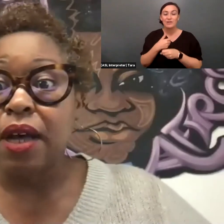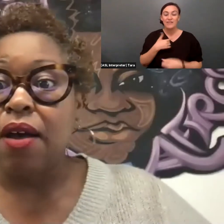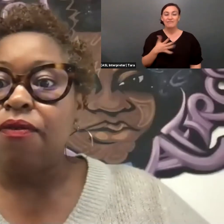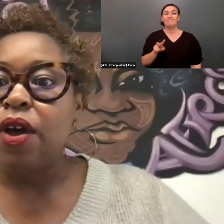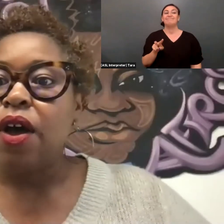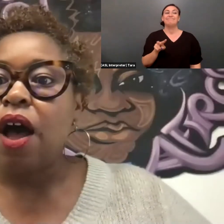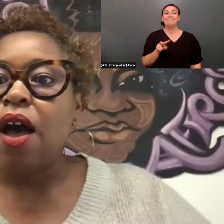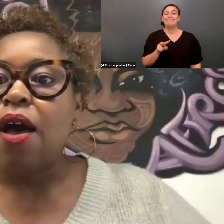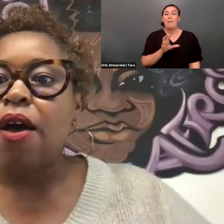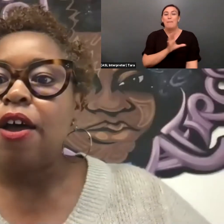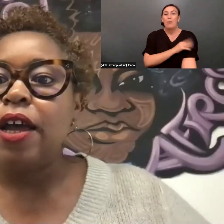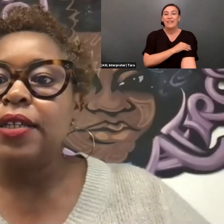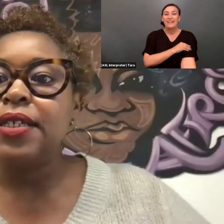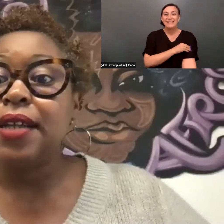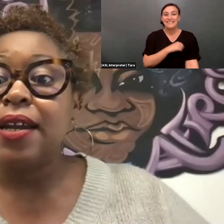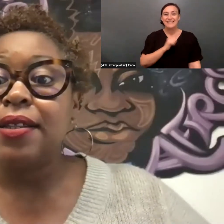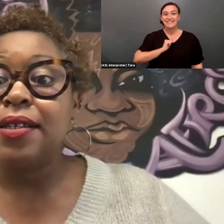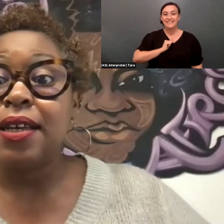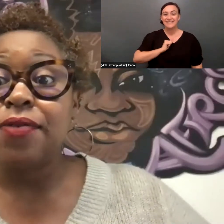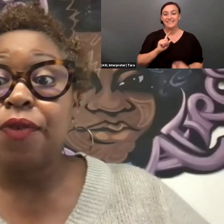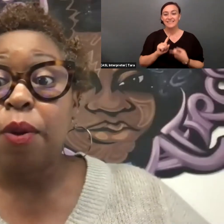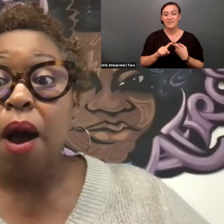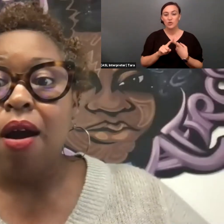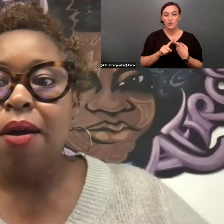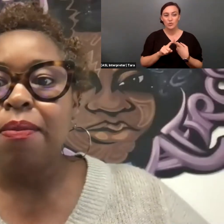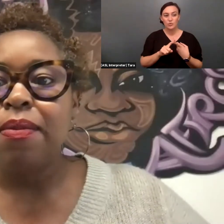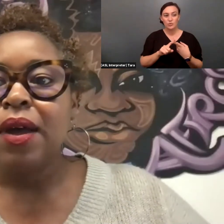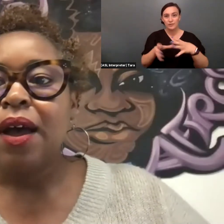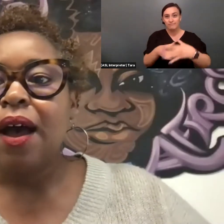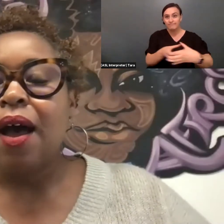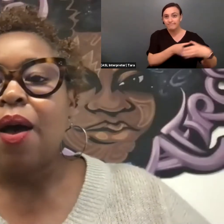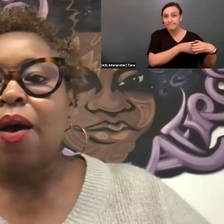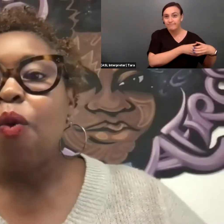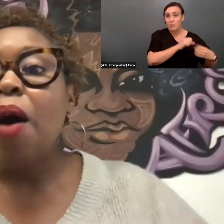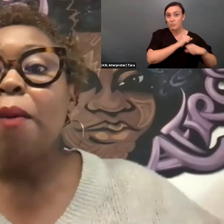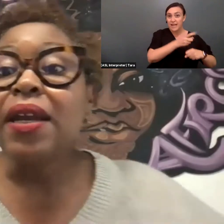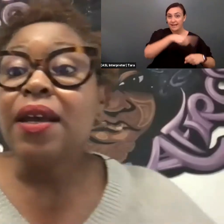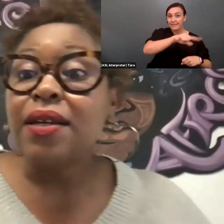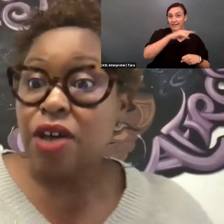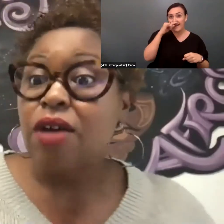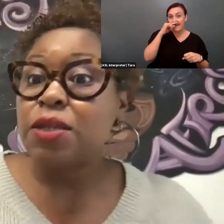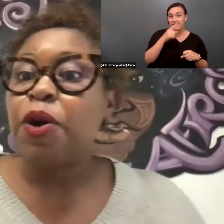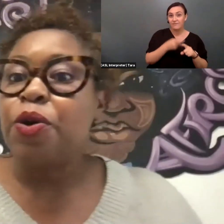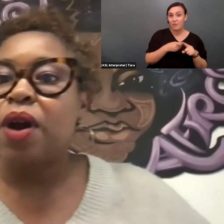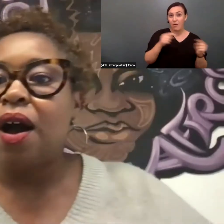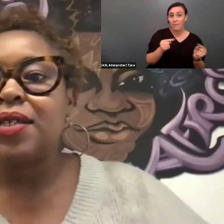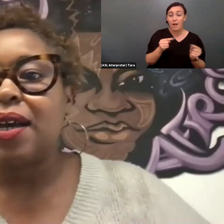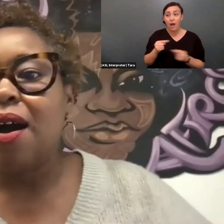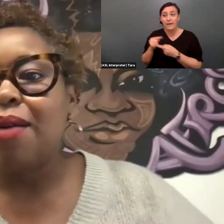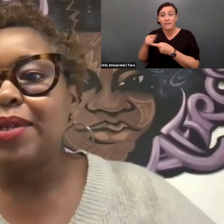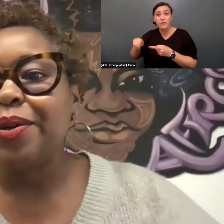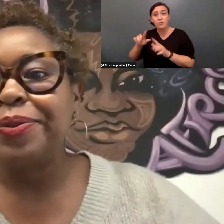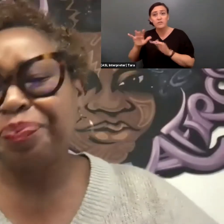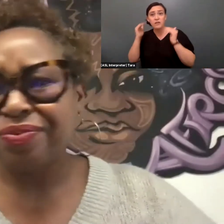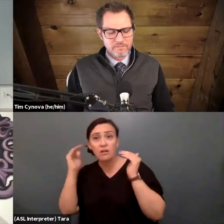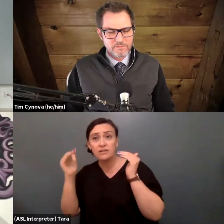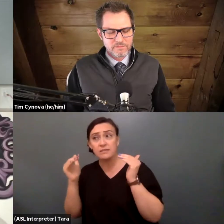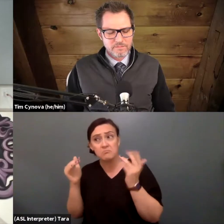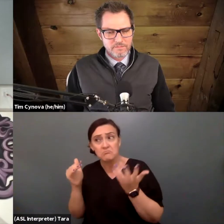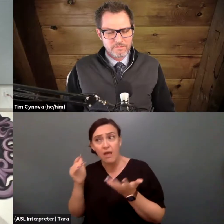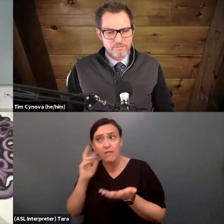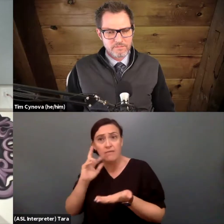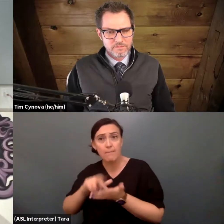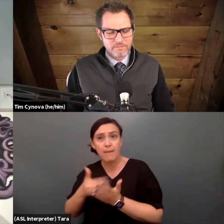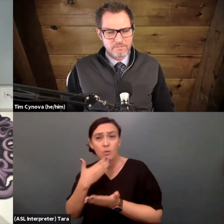terms of insulating these kids from harm, well-meaning adults, but who were causing harm. So